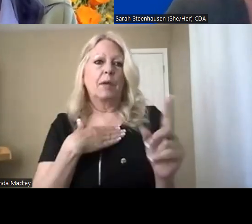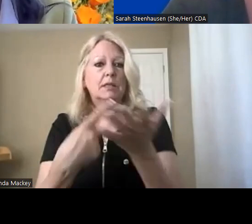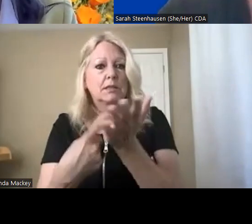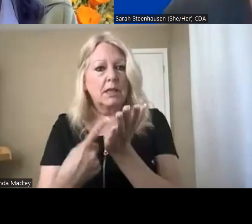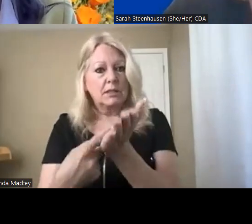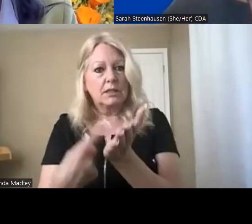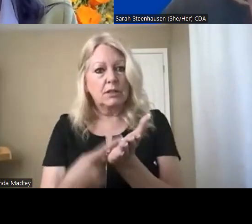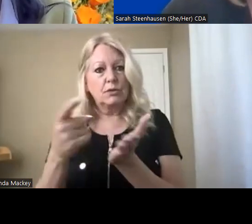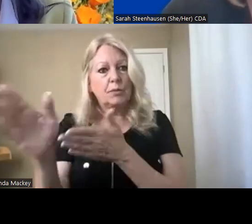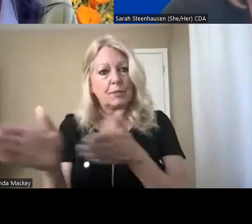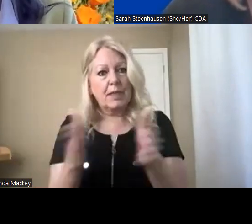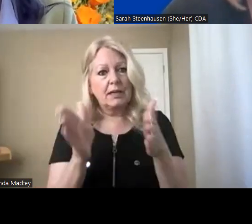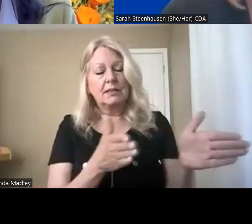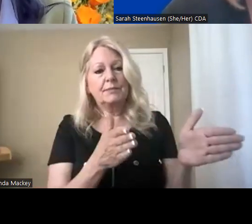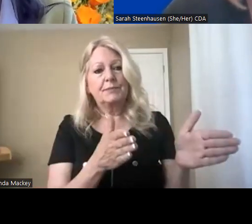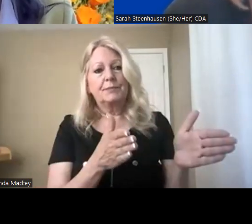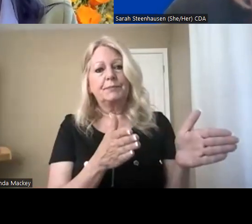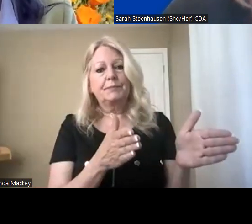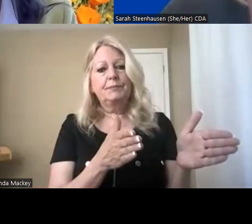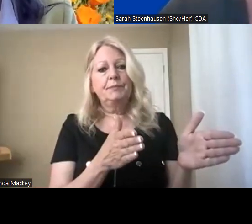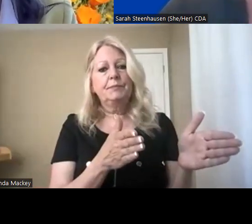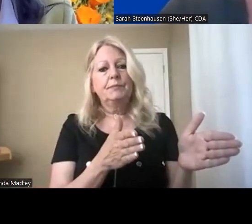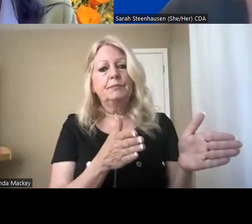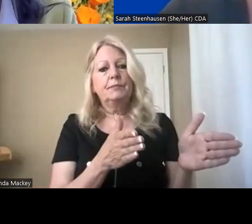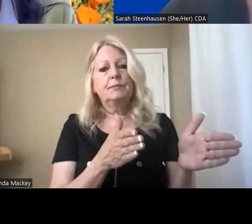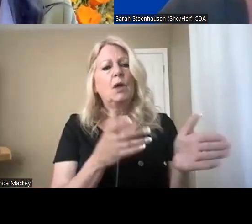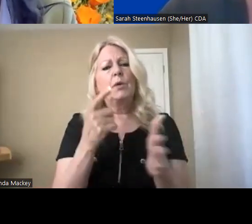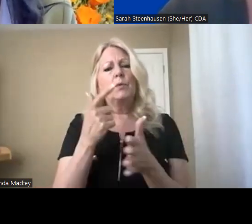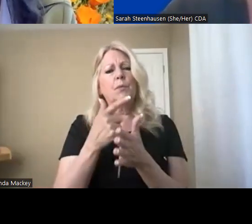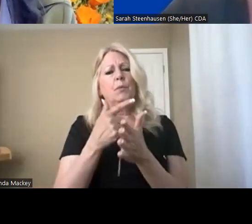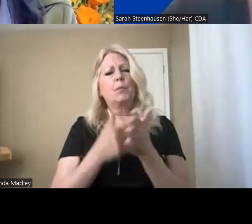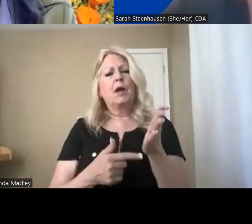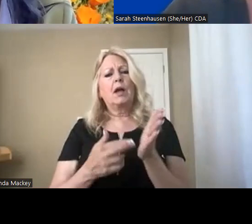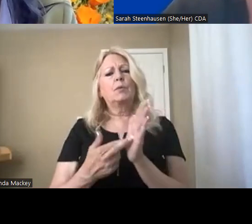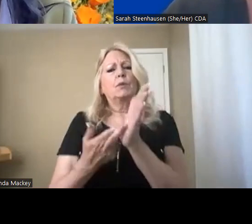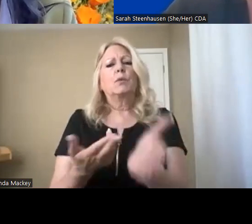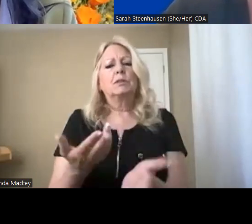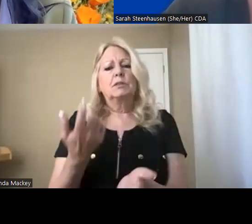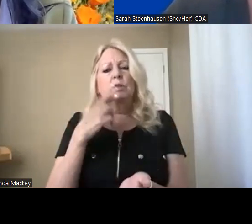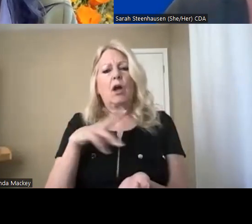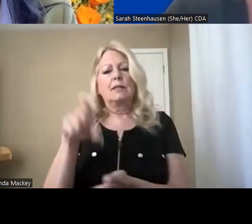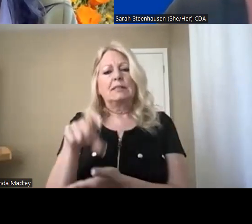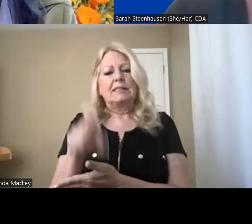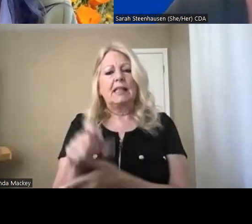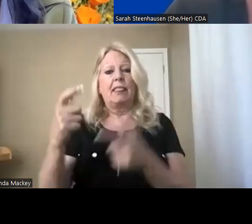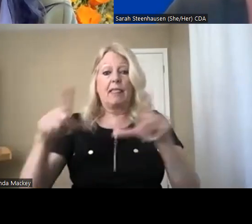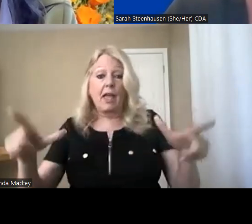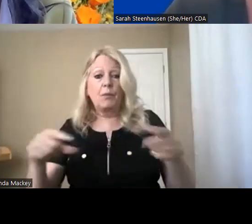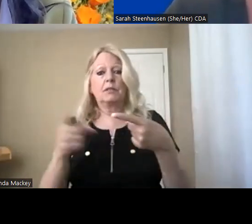your planning, is what resources are needed? Language, facilities, electronic